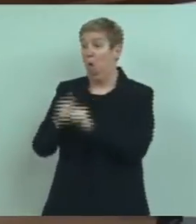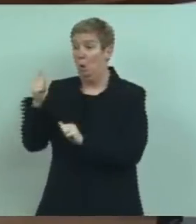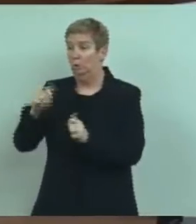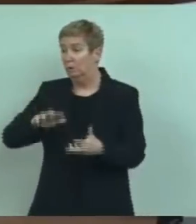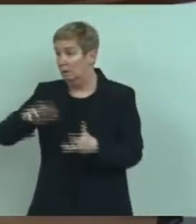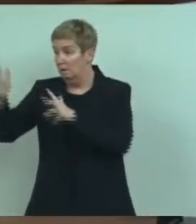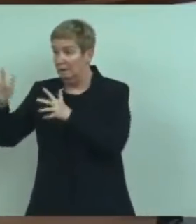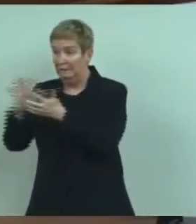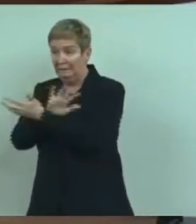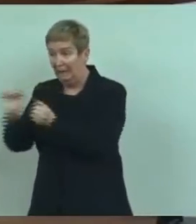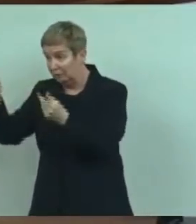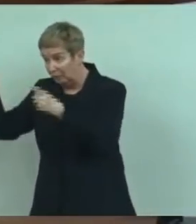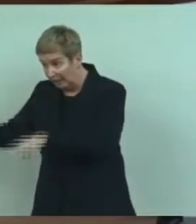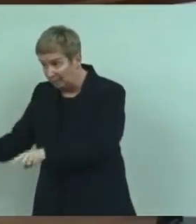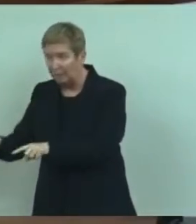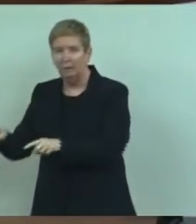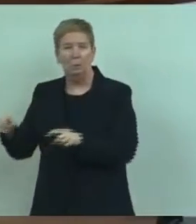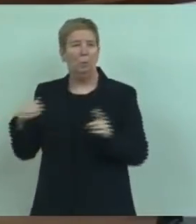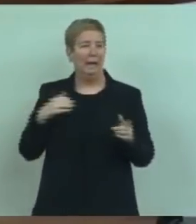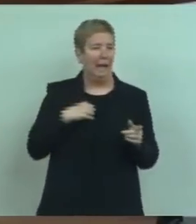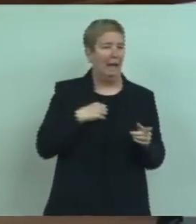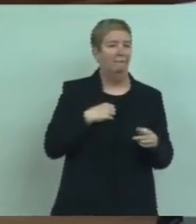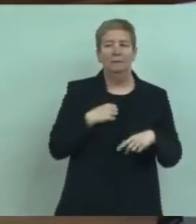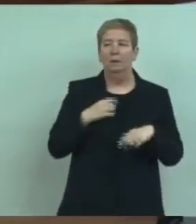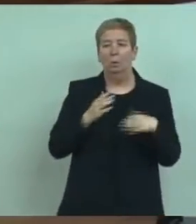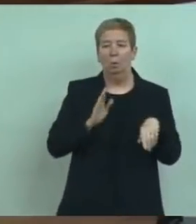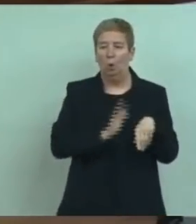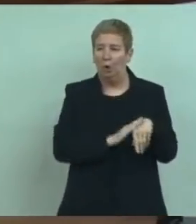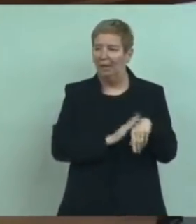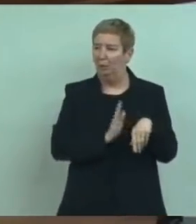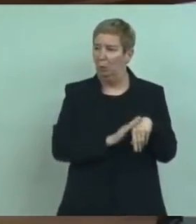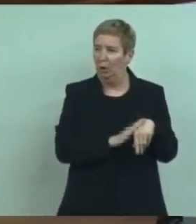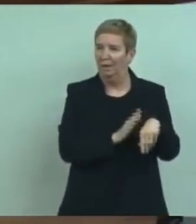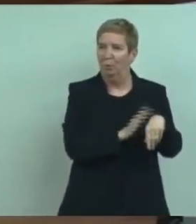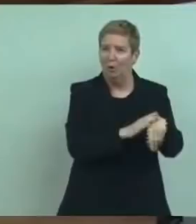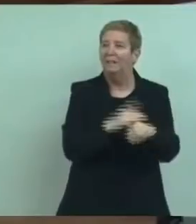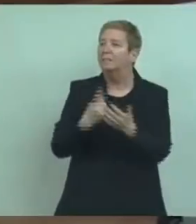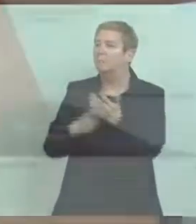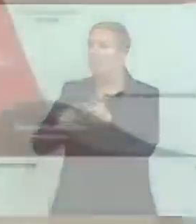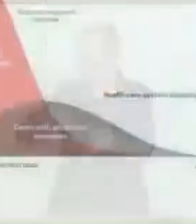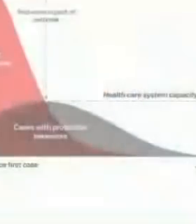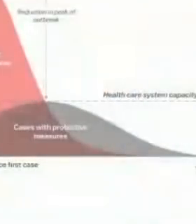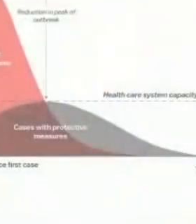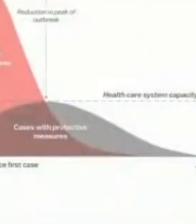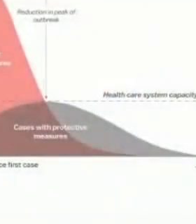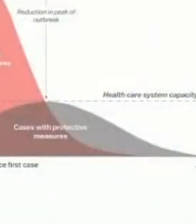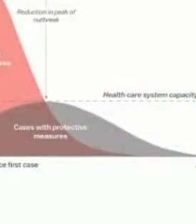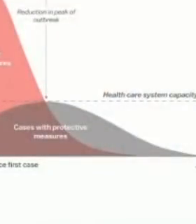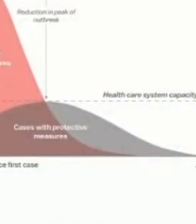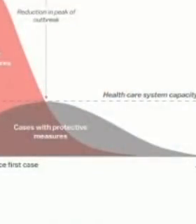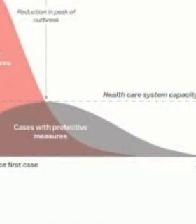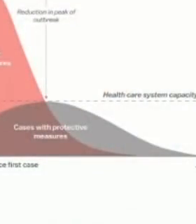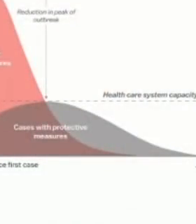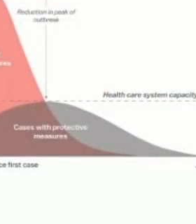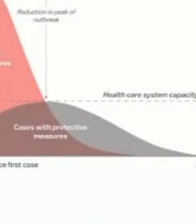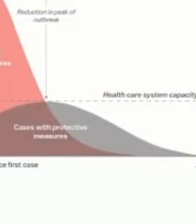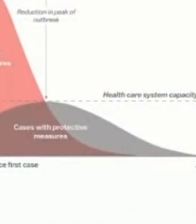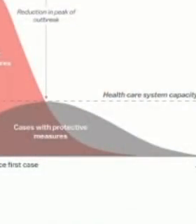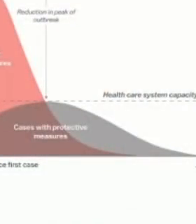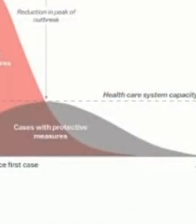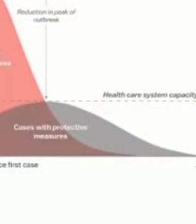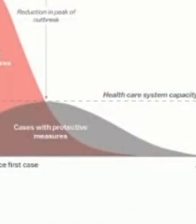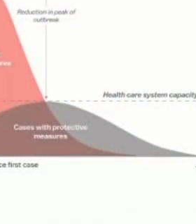have a couple, 3 weeks more of warning, which gets me to the next slide, which is our modeling and what we're